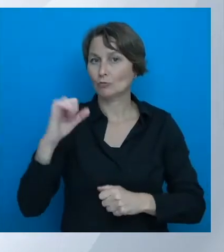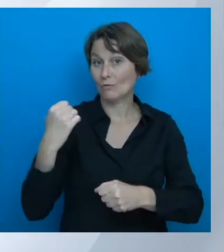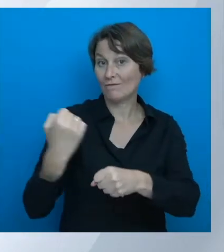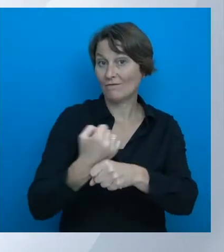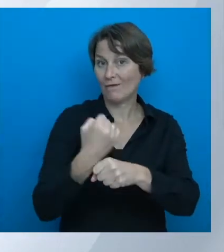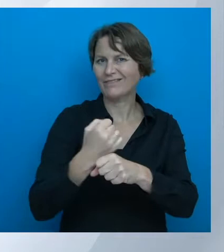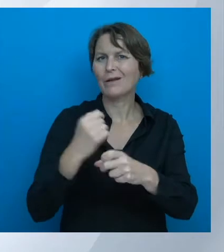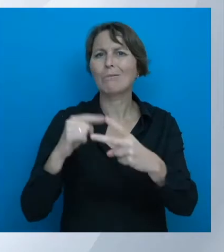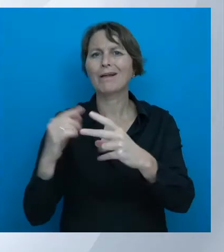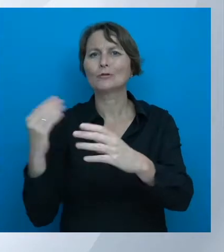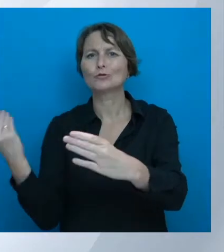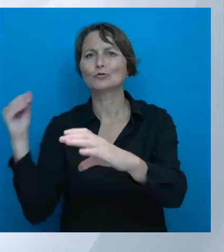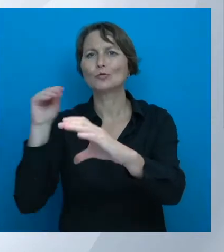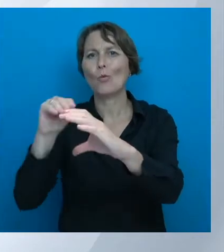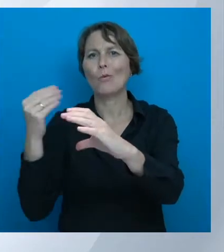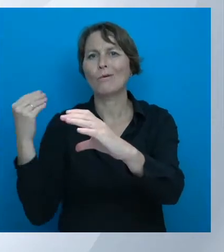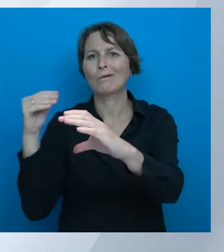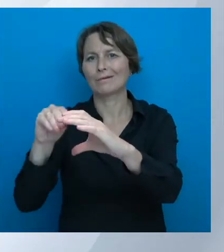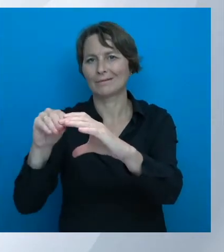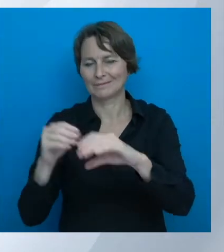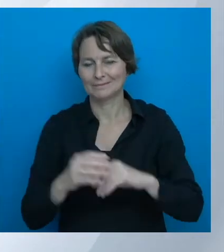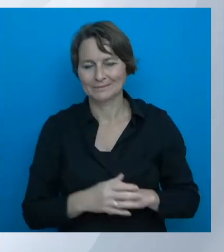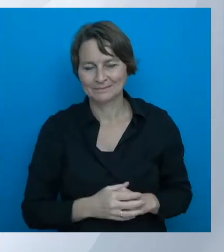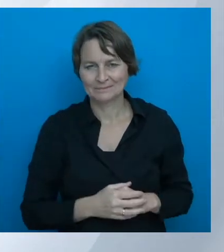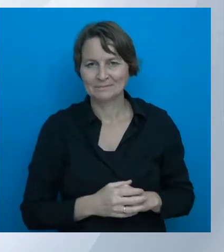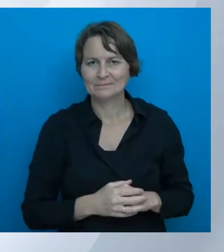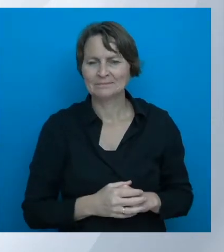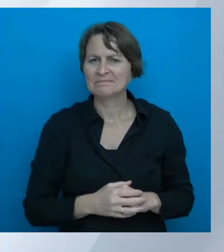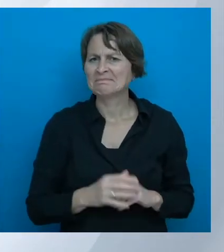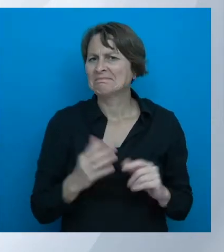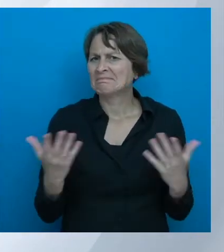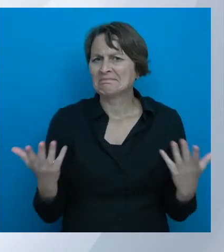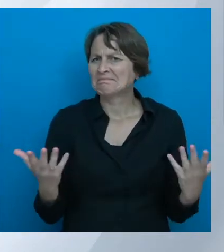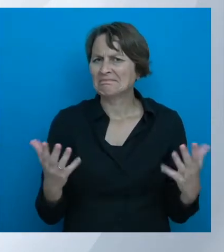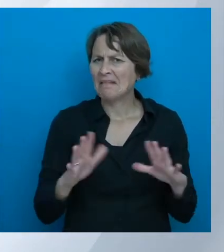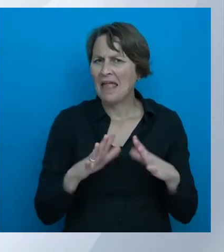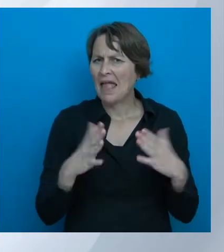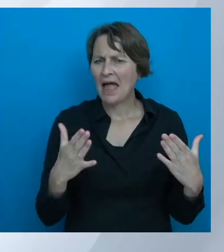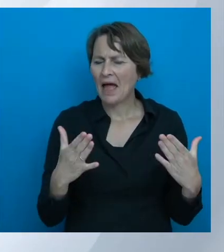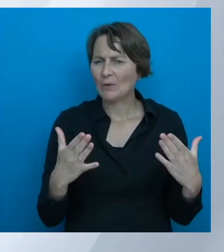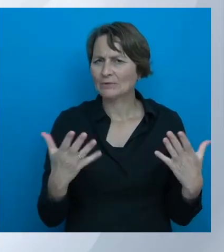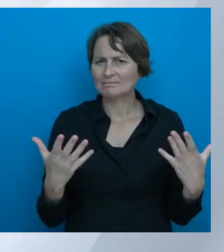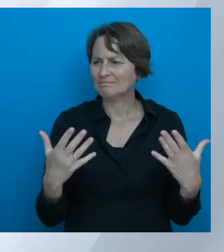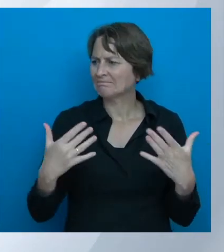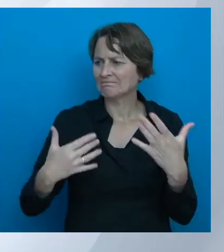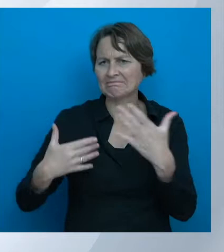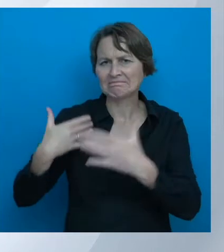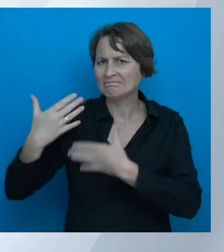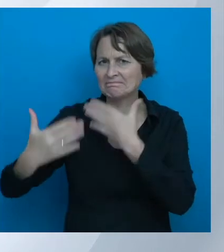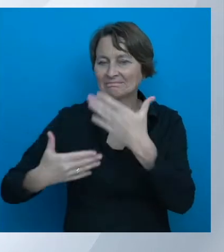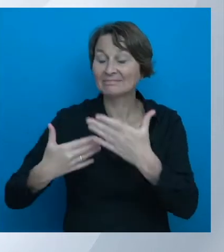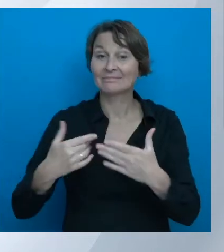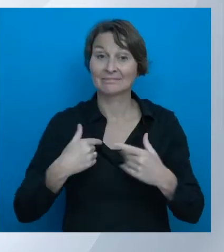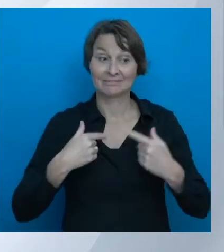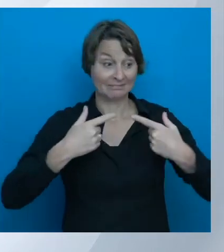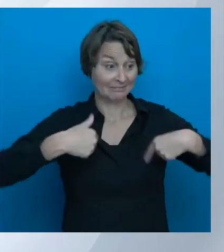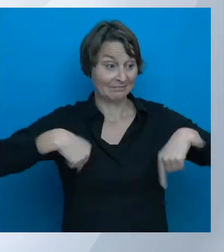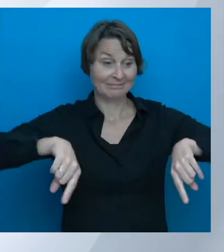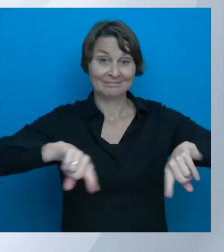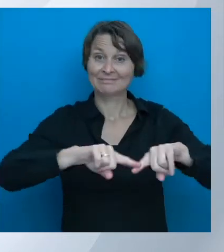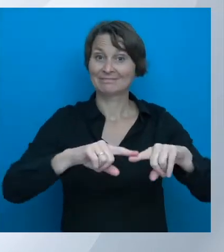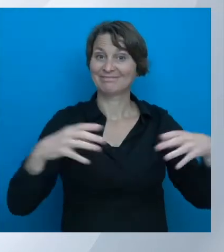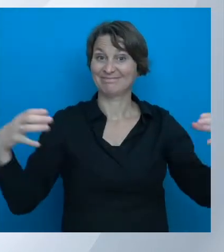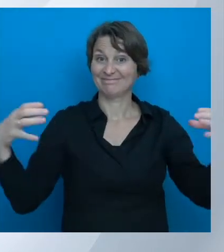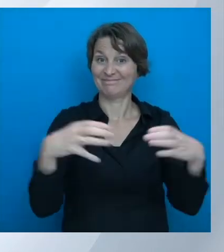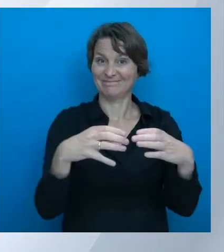And as I was saying, this came about basically because as developers, we really want to work on the latest